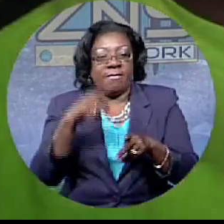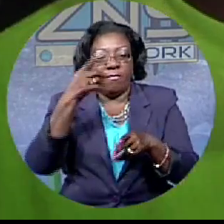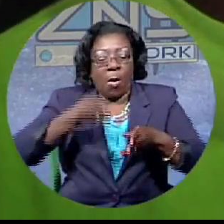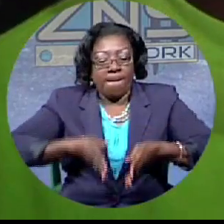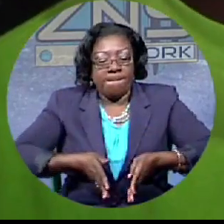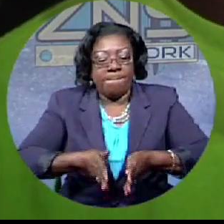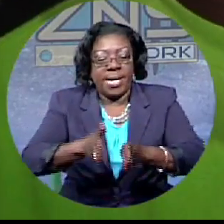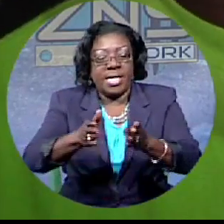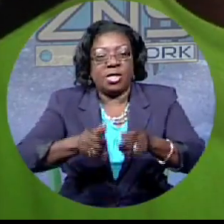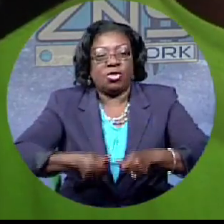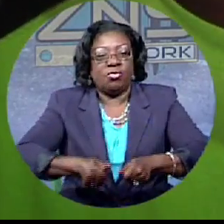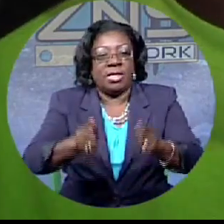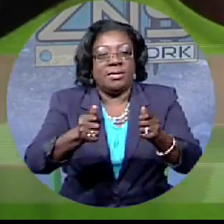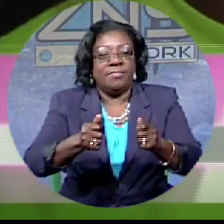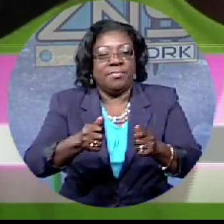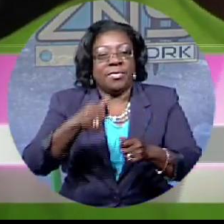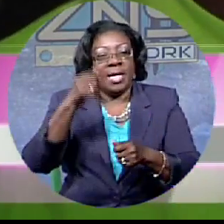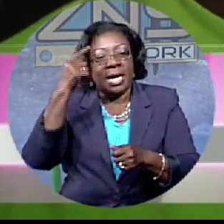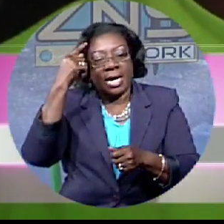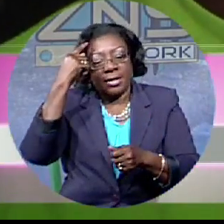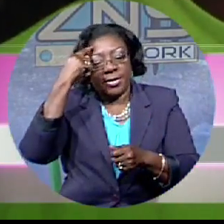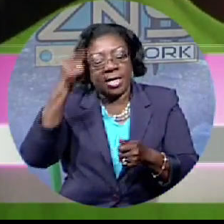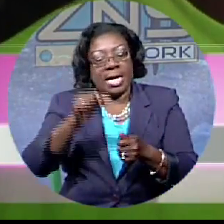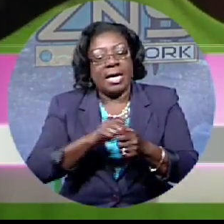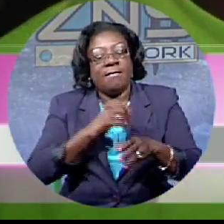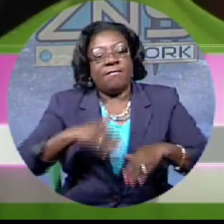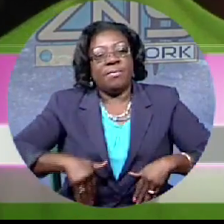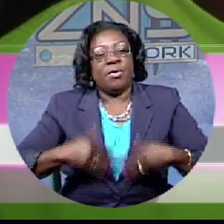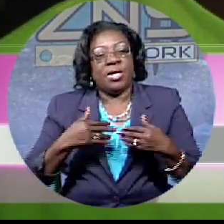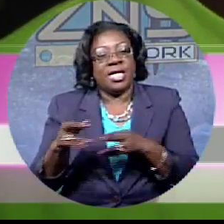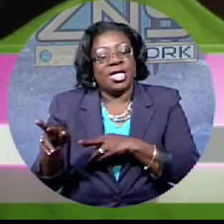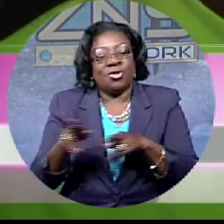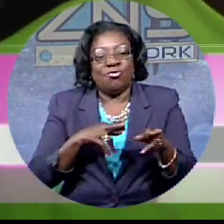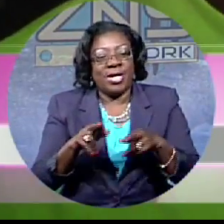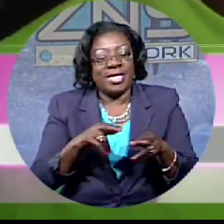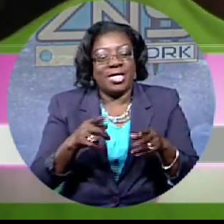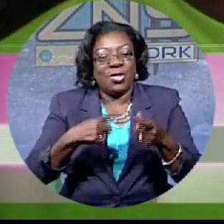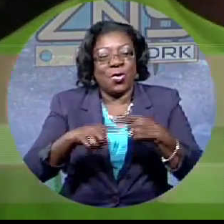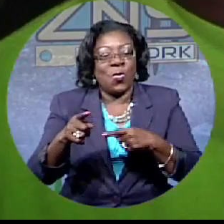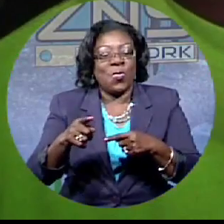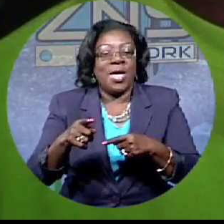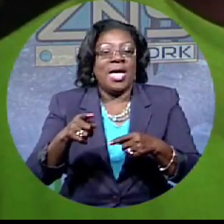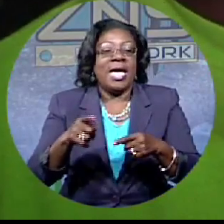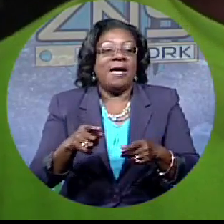I think everybody is ready to go. I think everybody's in the shop. Everybody is working.